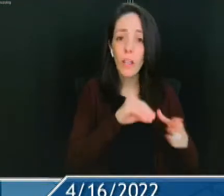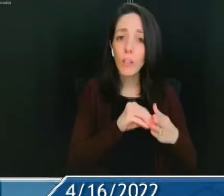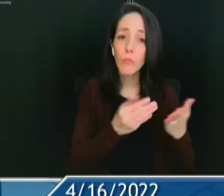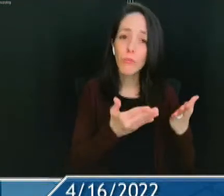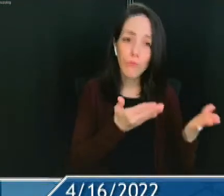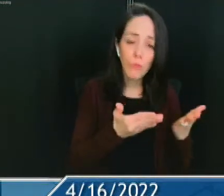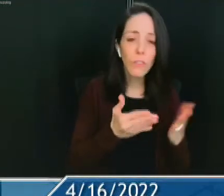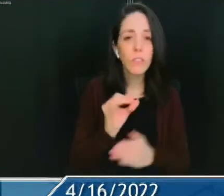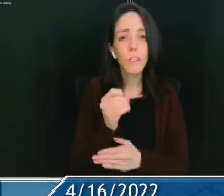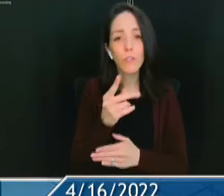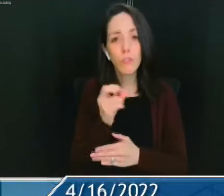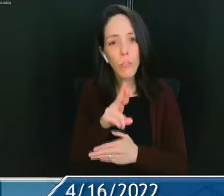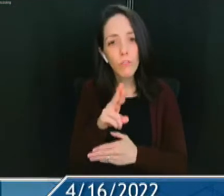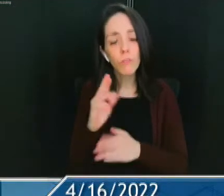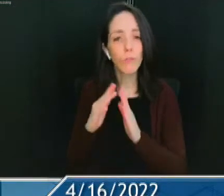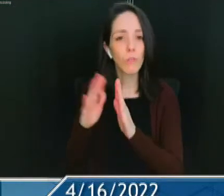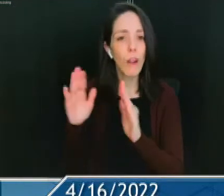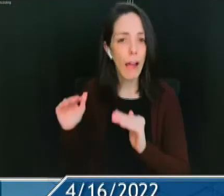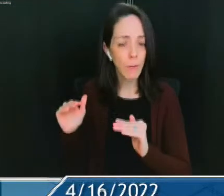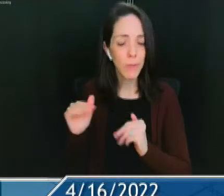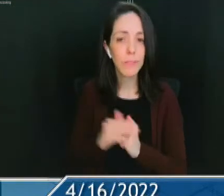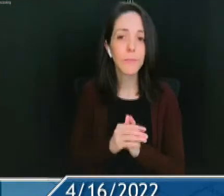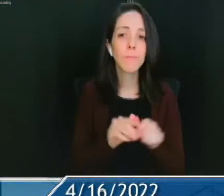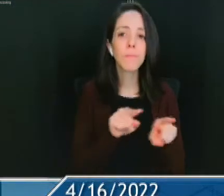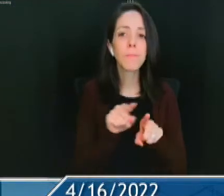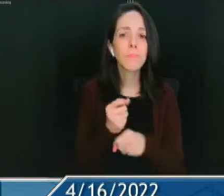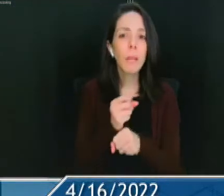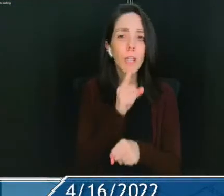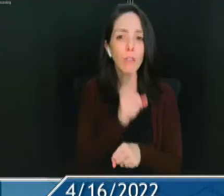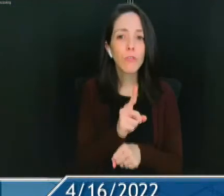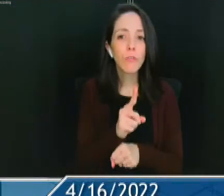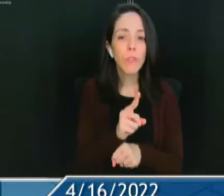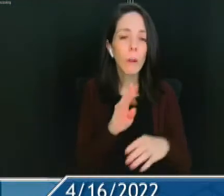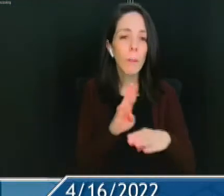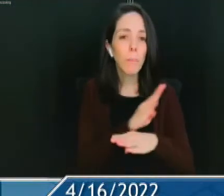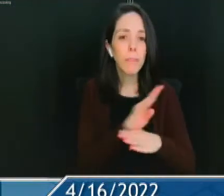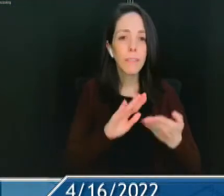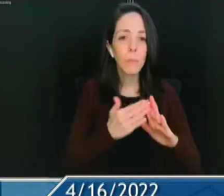housing, and also ensuring our business community has the support they need.